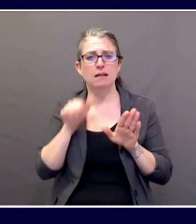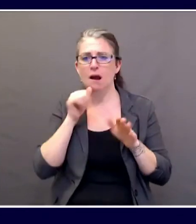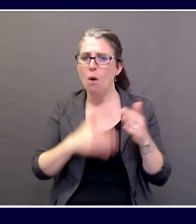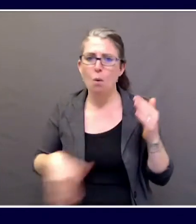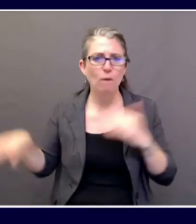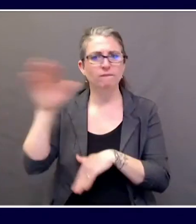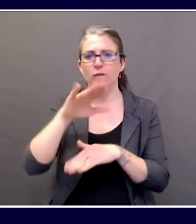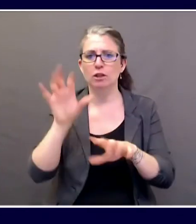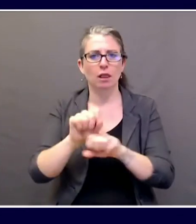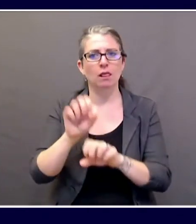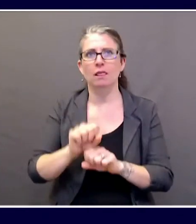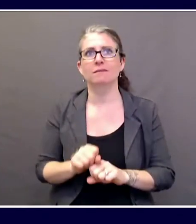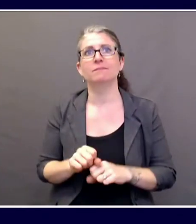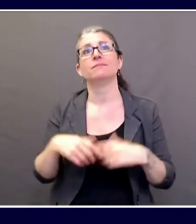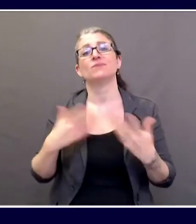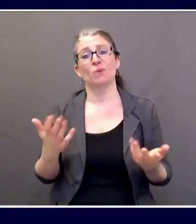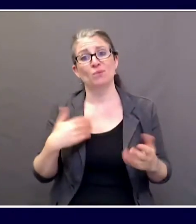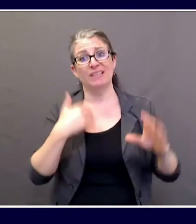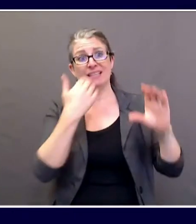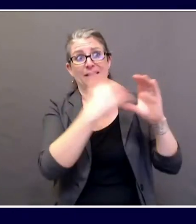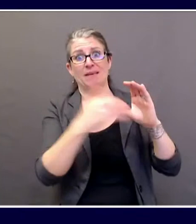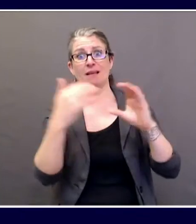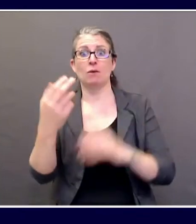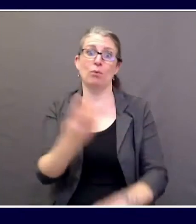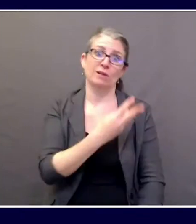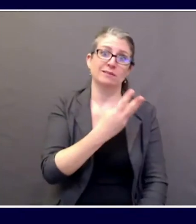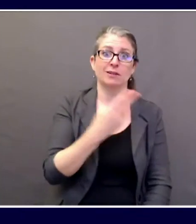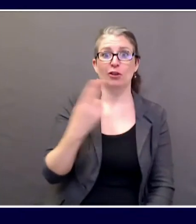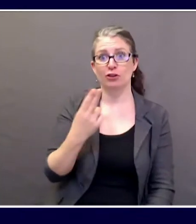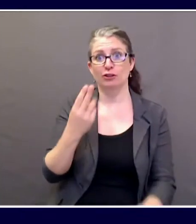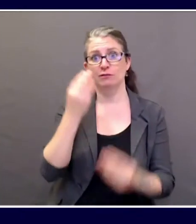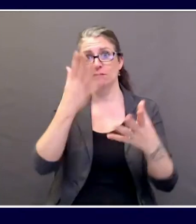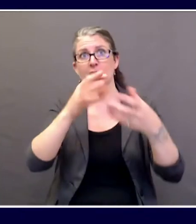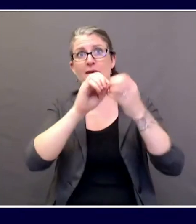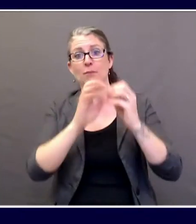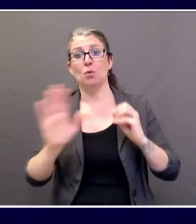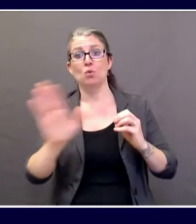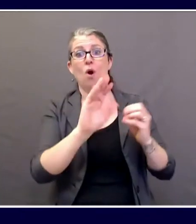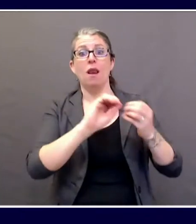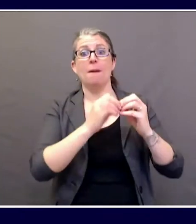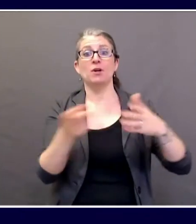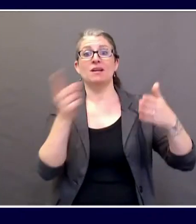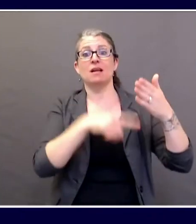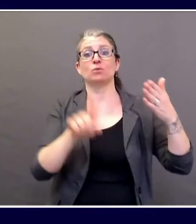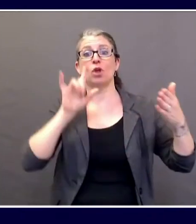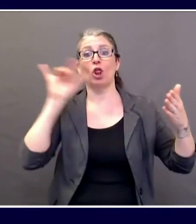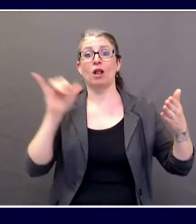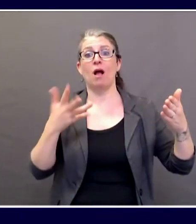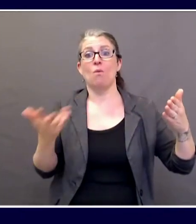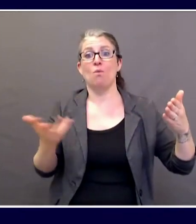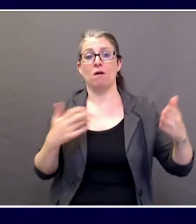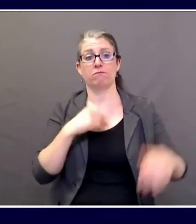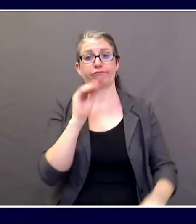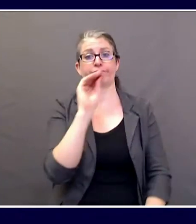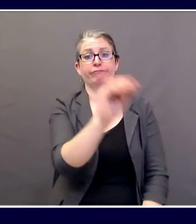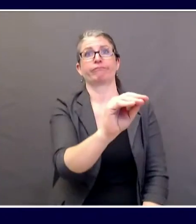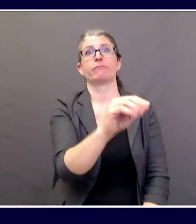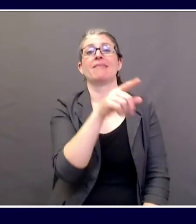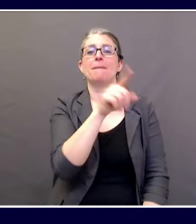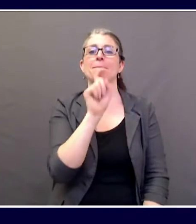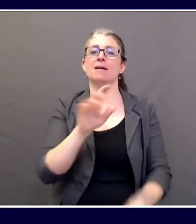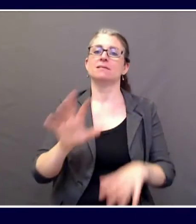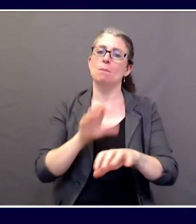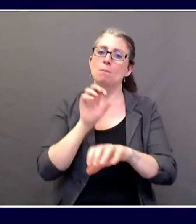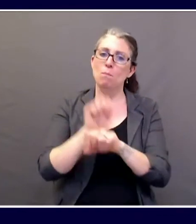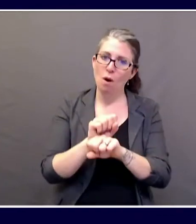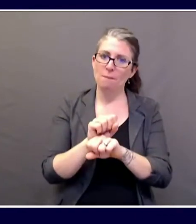know that they are locked in for their allocation so that they can begin scheduling. As soon as we lock in allocations, I like to send those